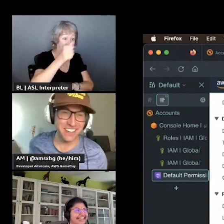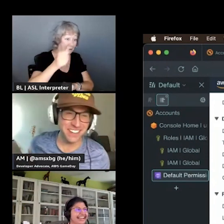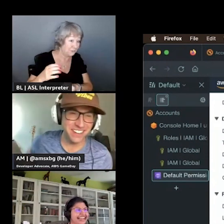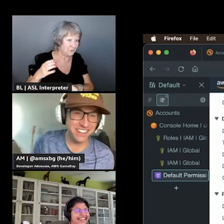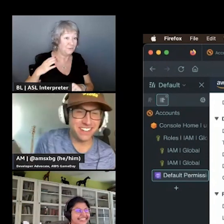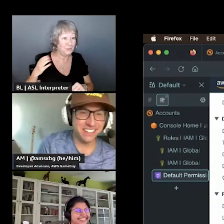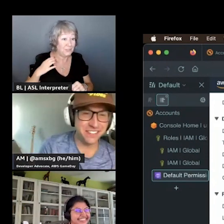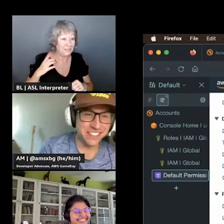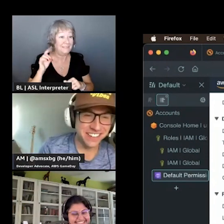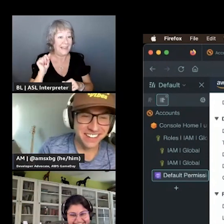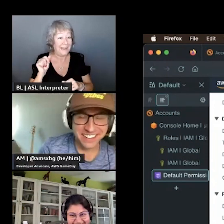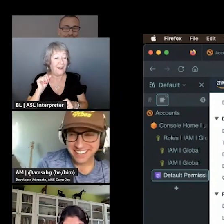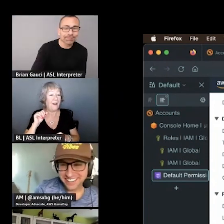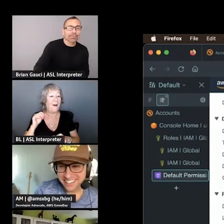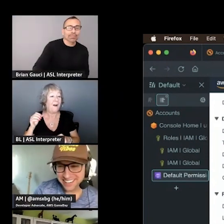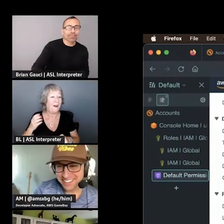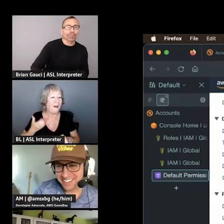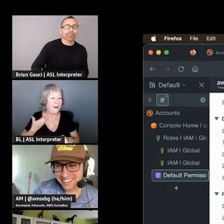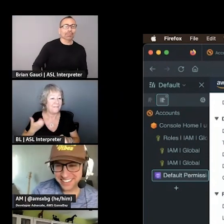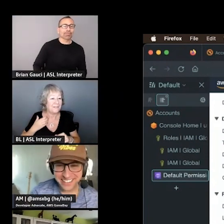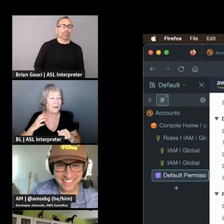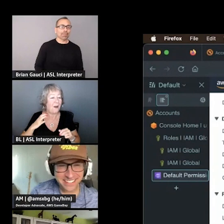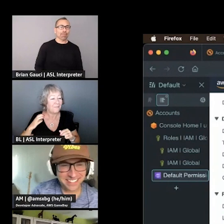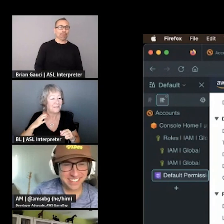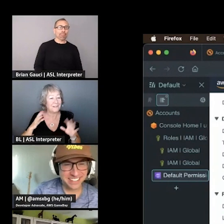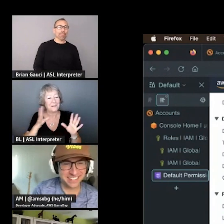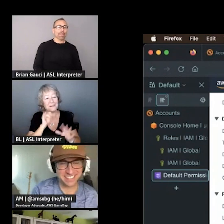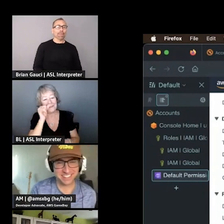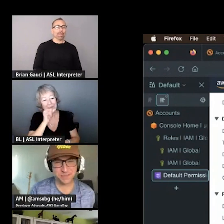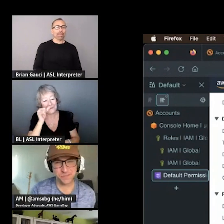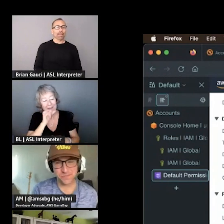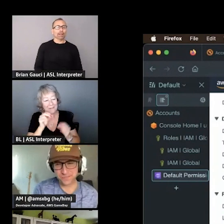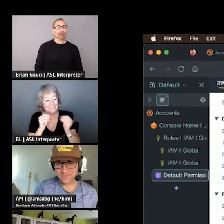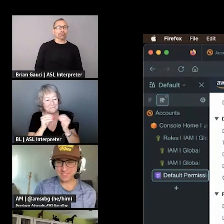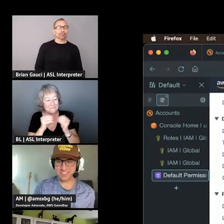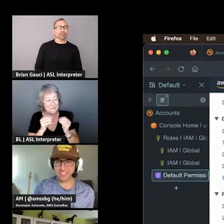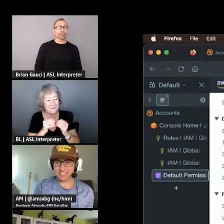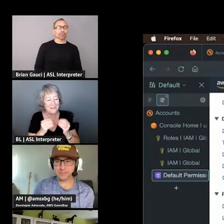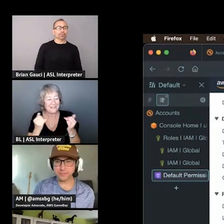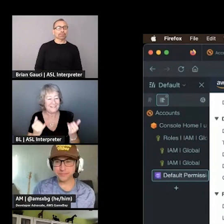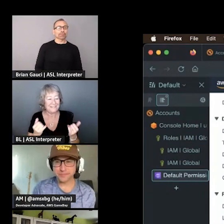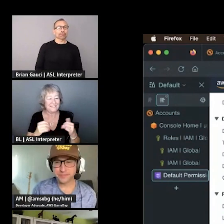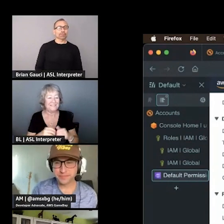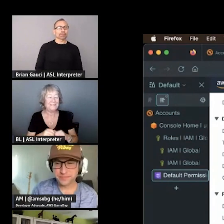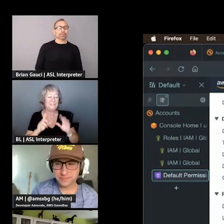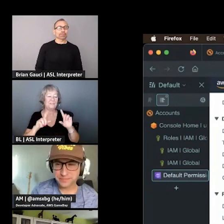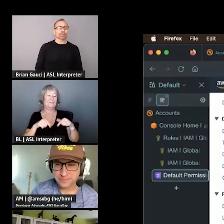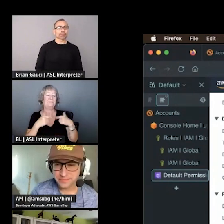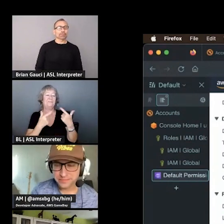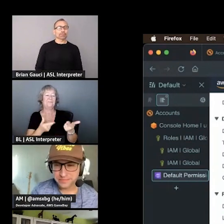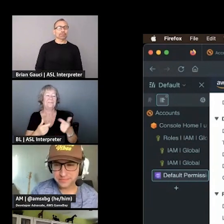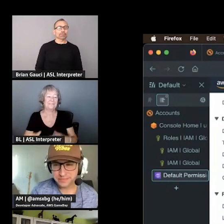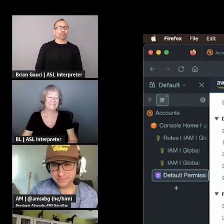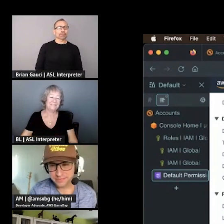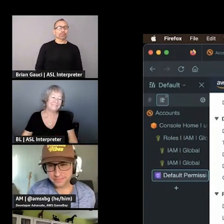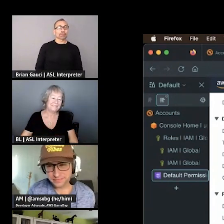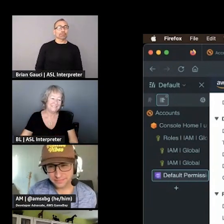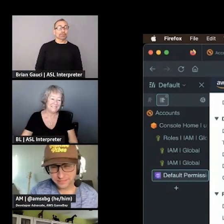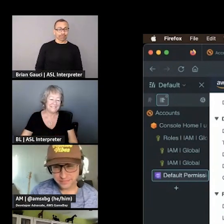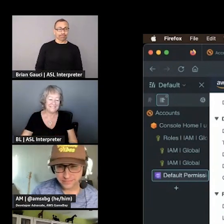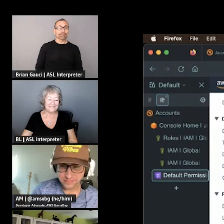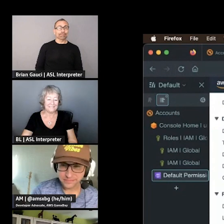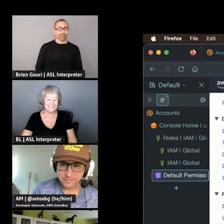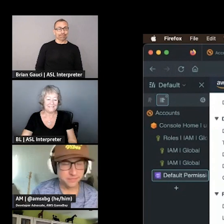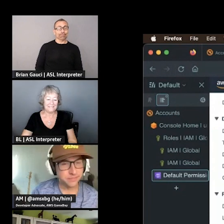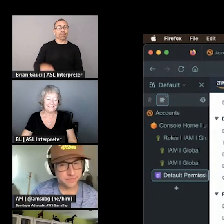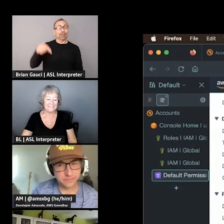Yeah. I love it. Okay. So this version 4 enhances the underlying RAM